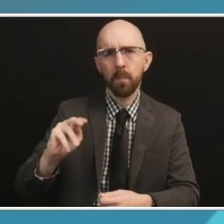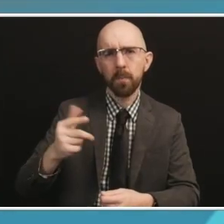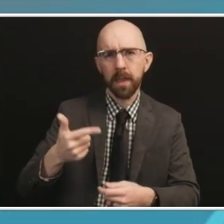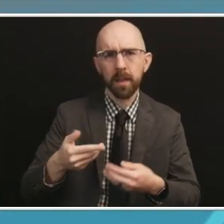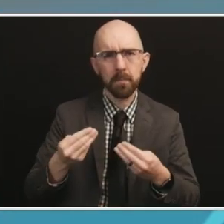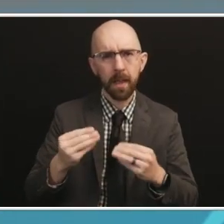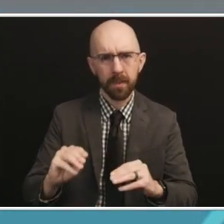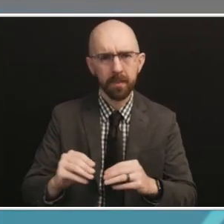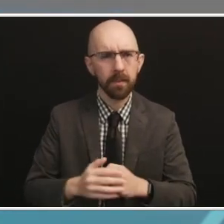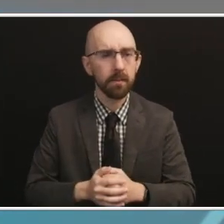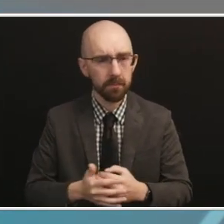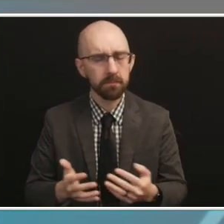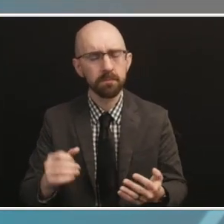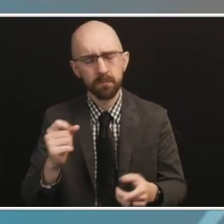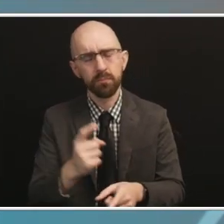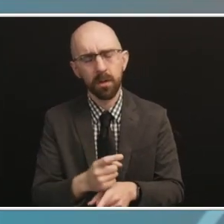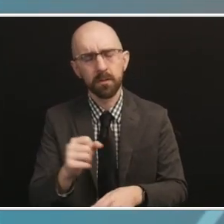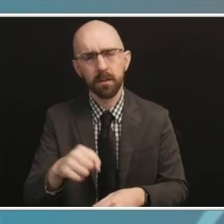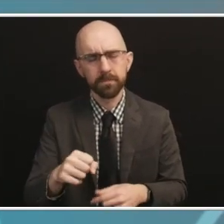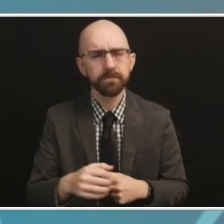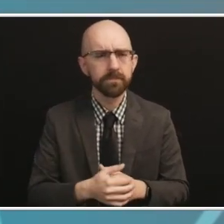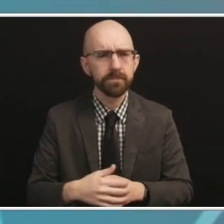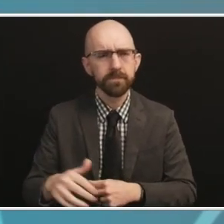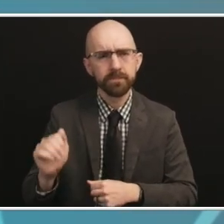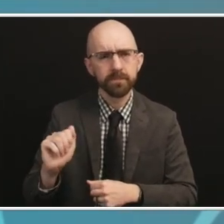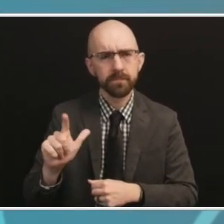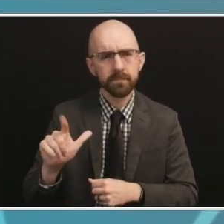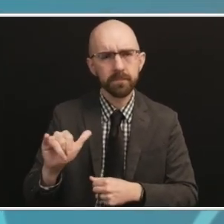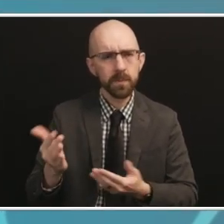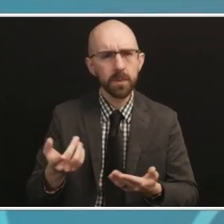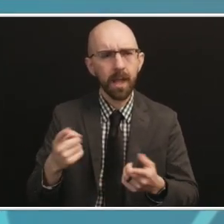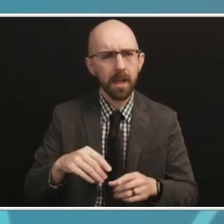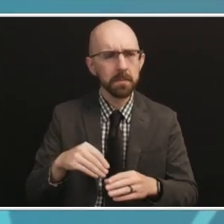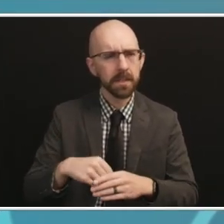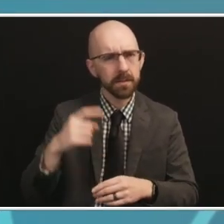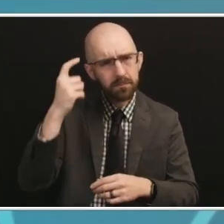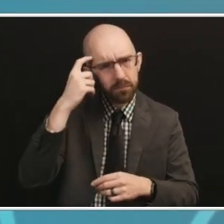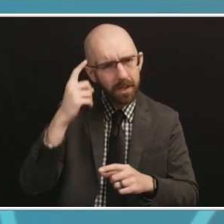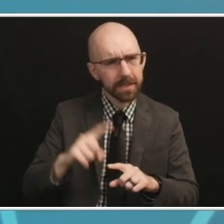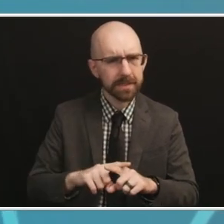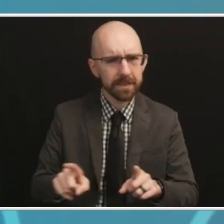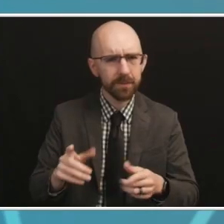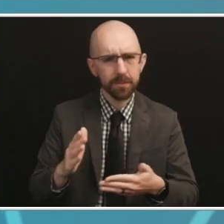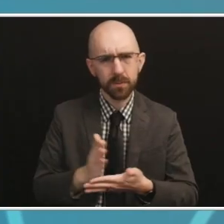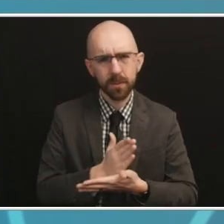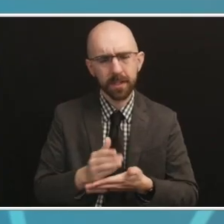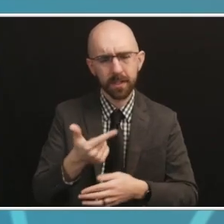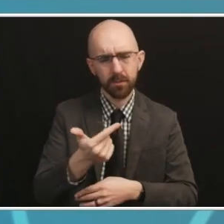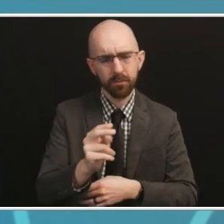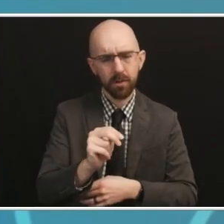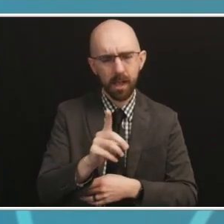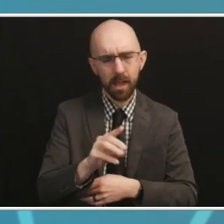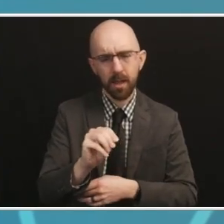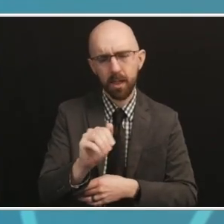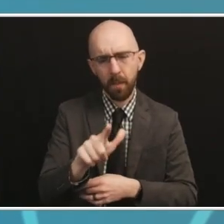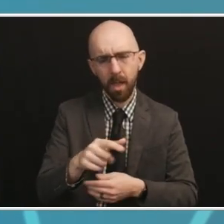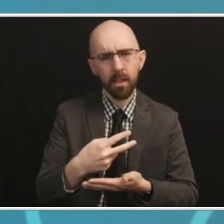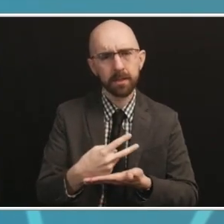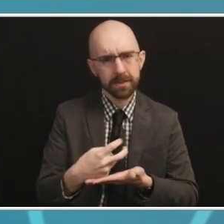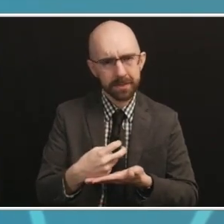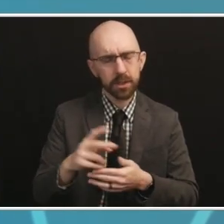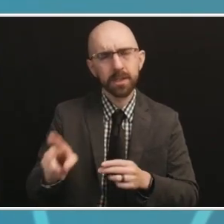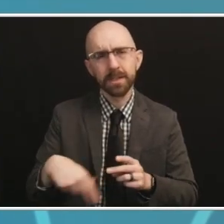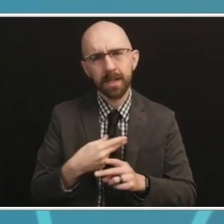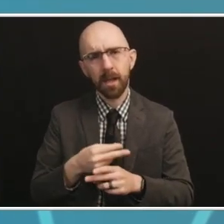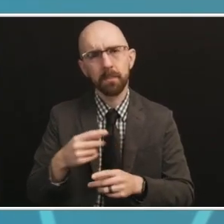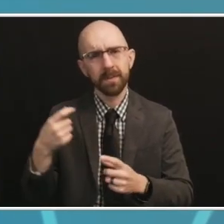yeah. Okay. Allie, what's happening differently in the brain between the grand mal seizures and then the kinds of seizures where